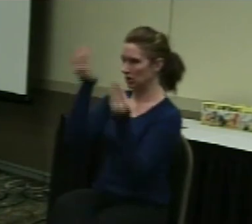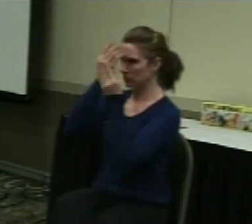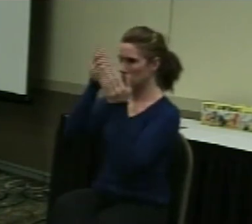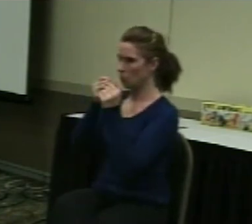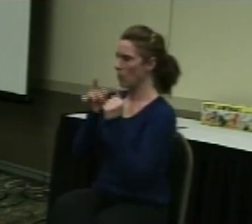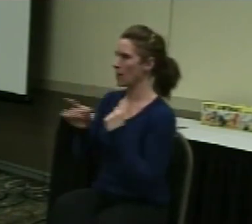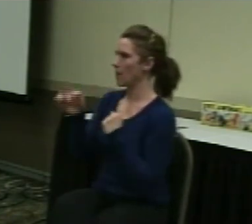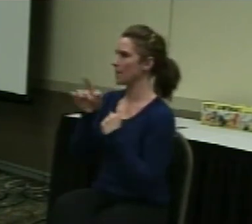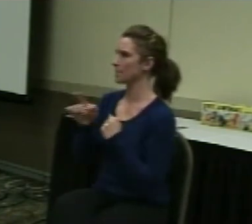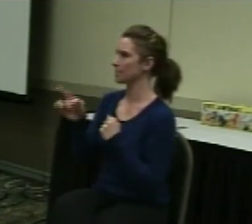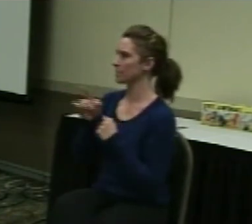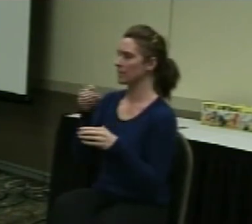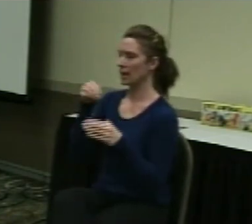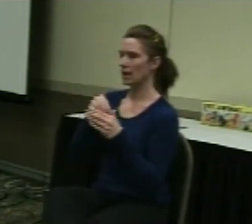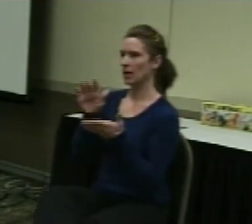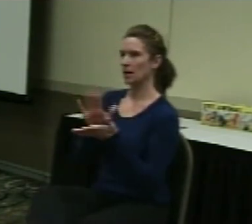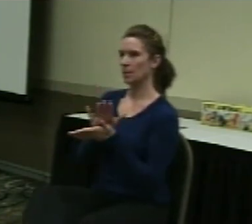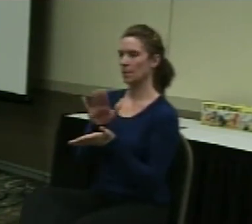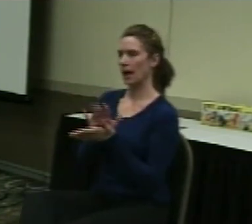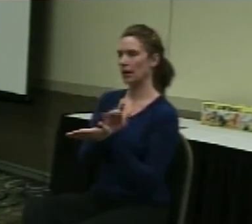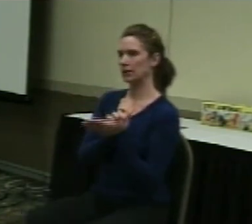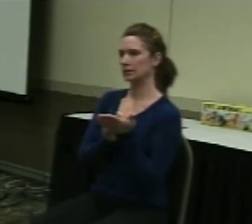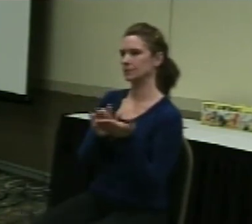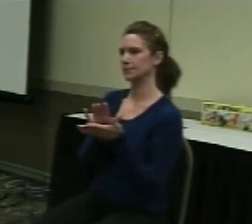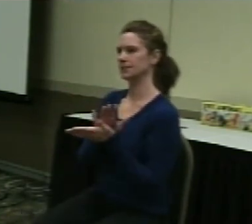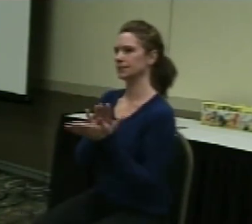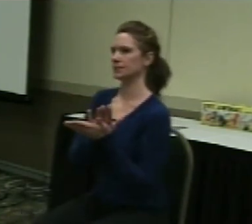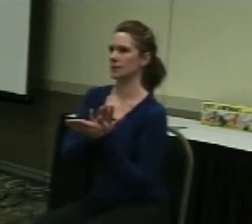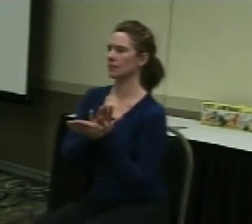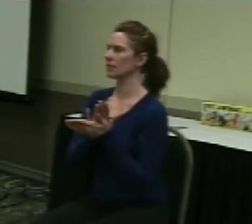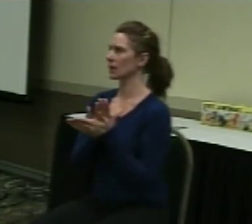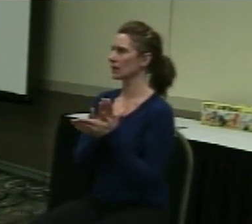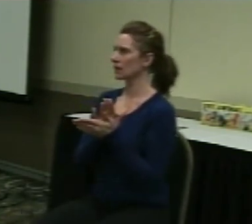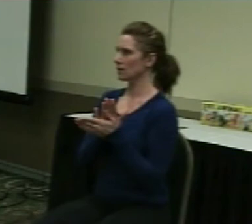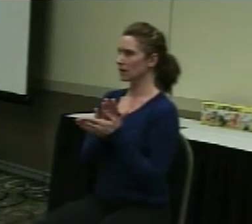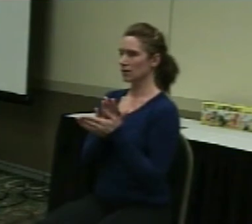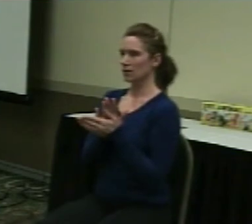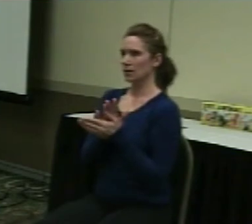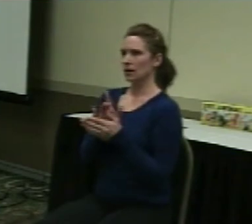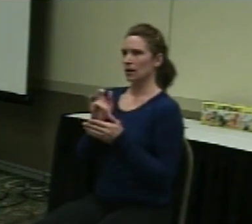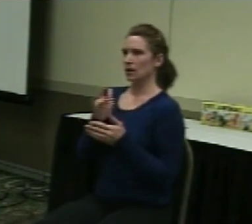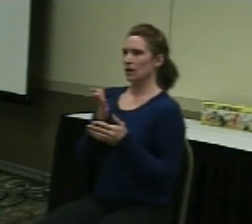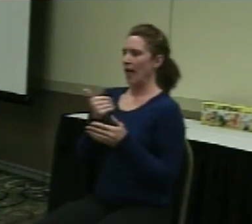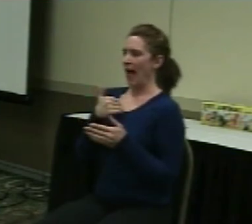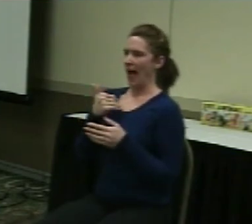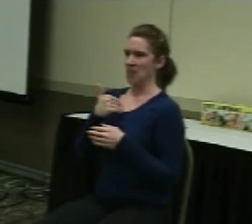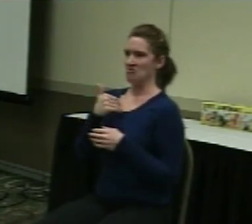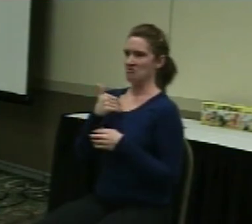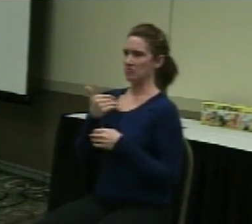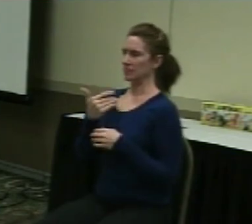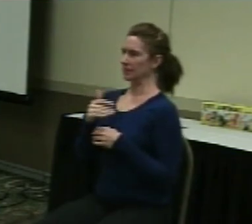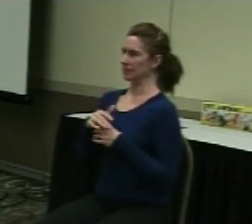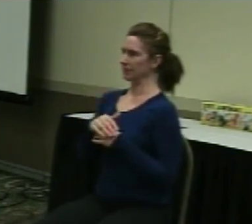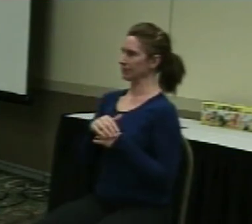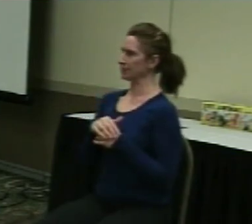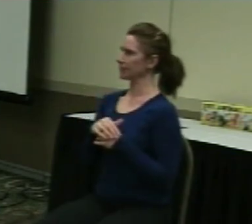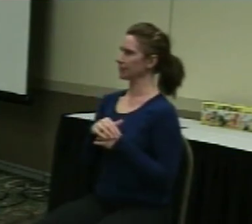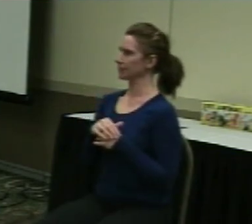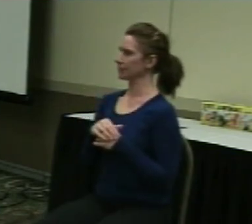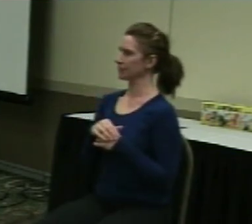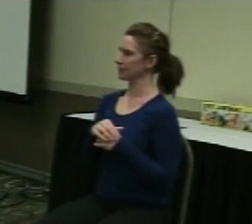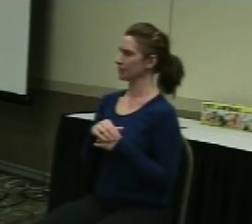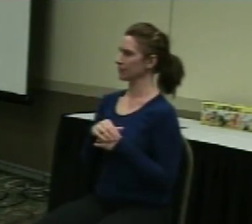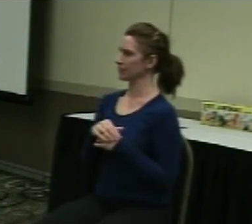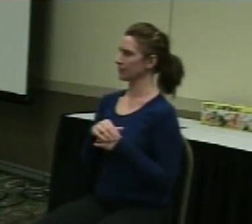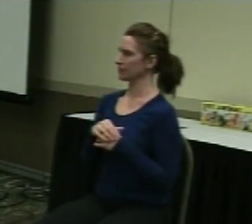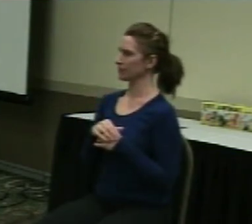that in your packet, there is a little informal instrument that you could